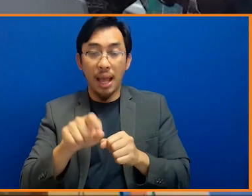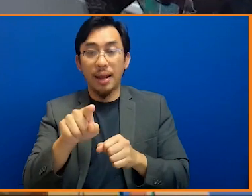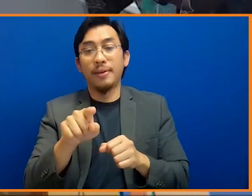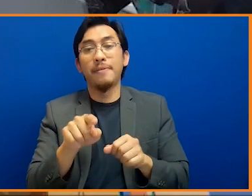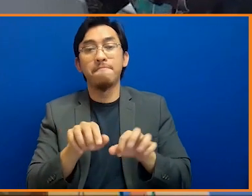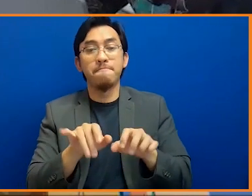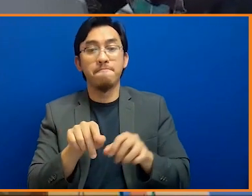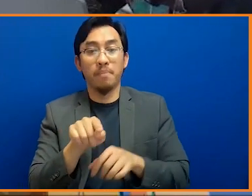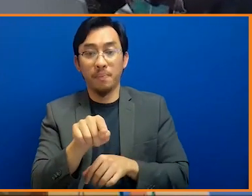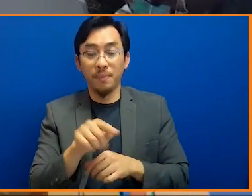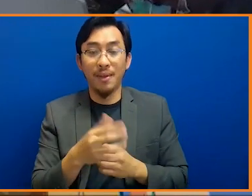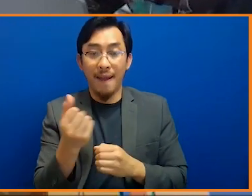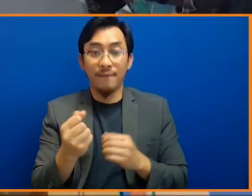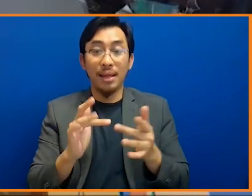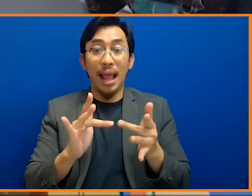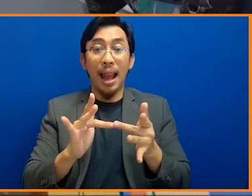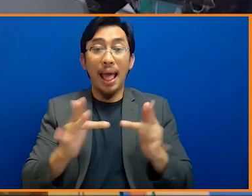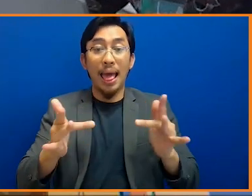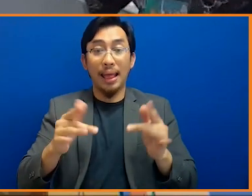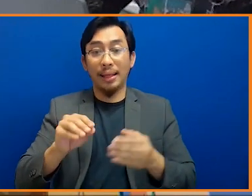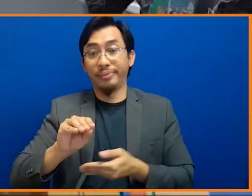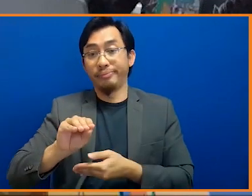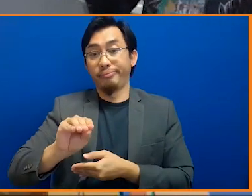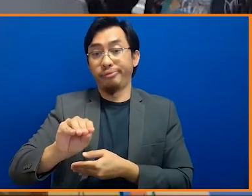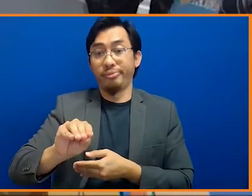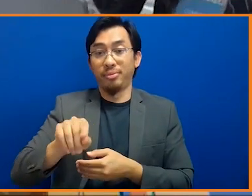through your chat room, and then